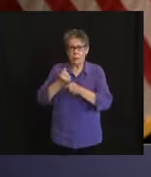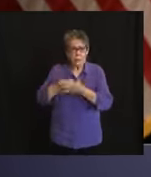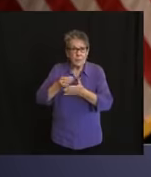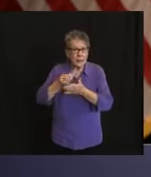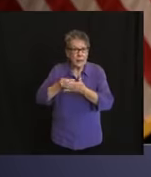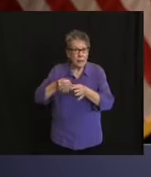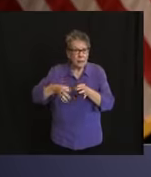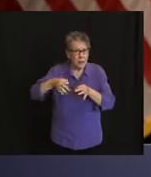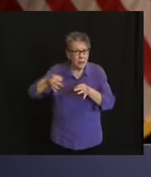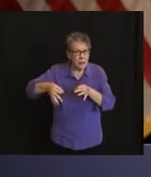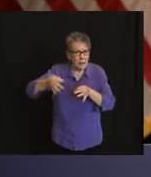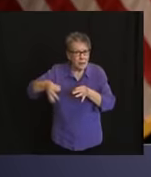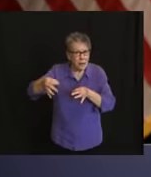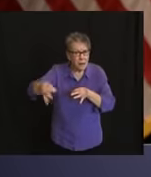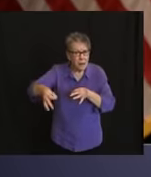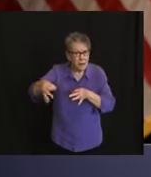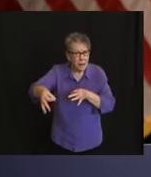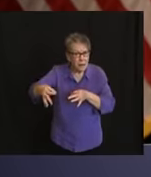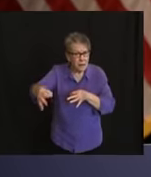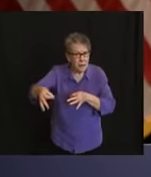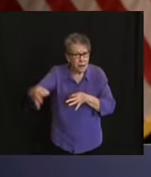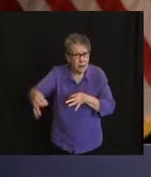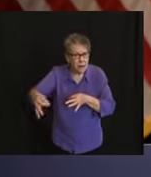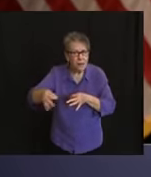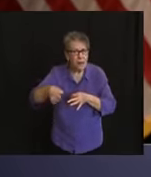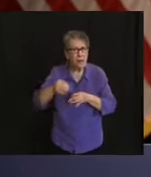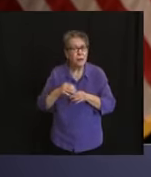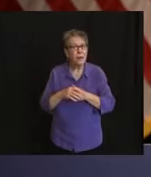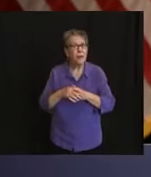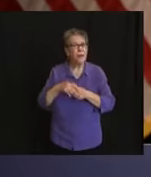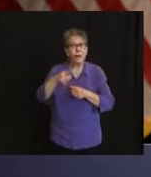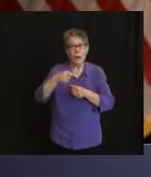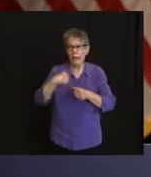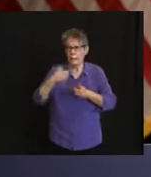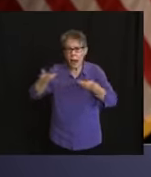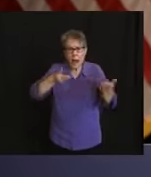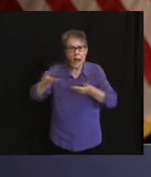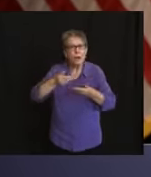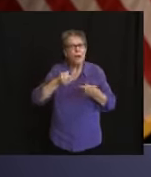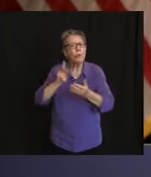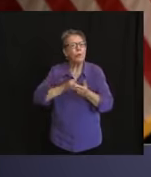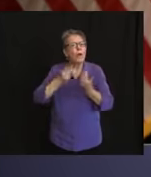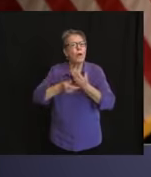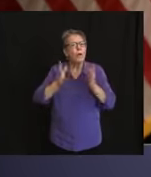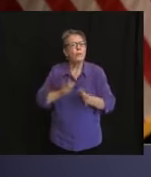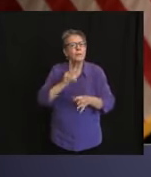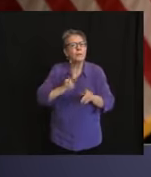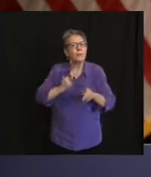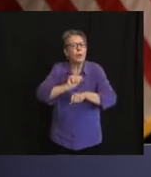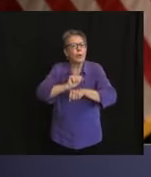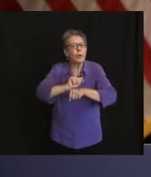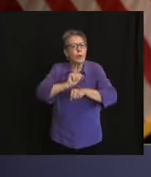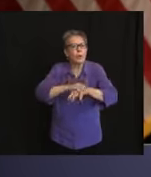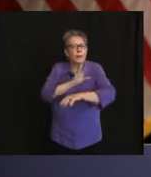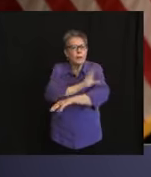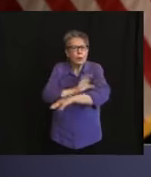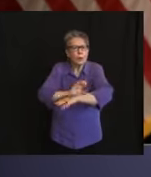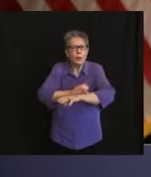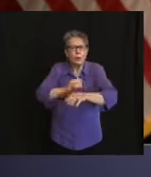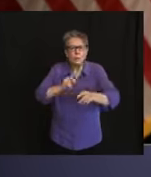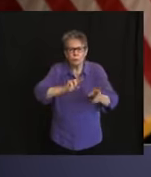are waiting to be processed? And a reader sent me a question about the pandemic